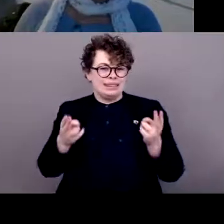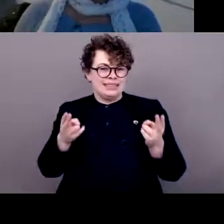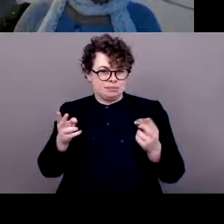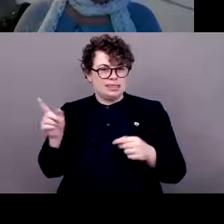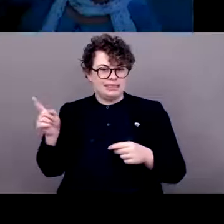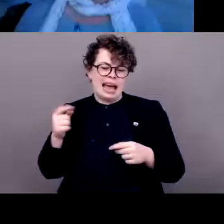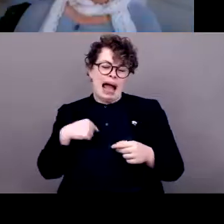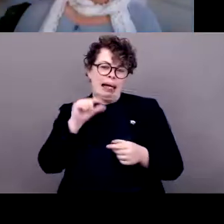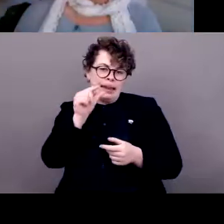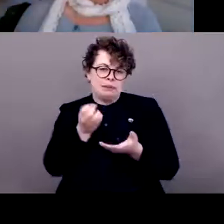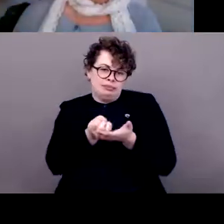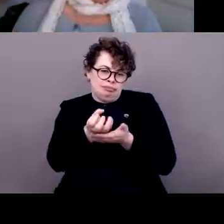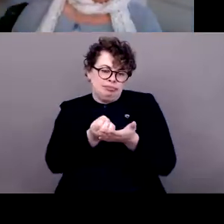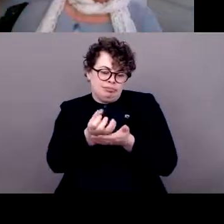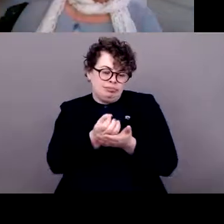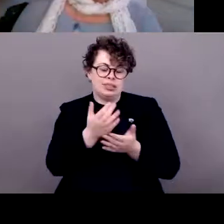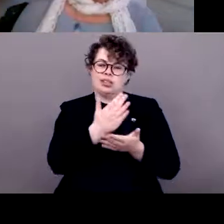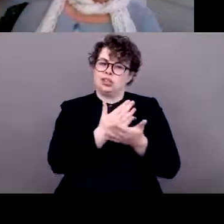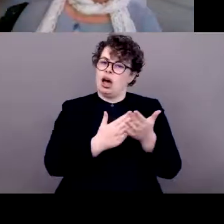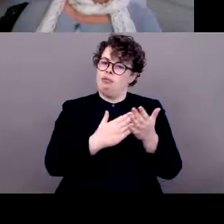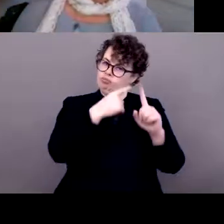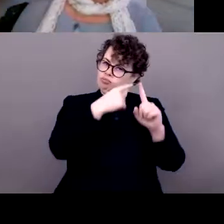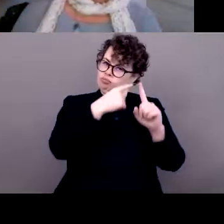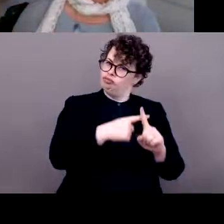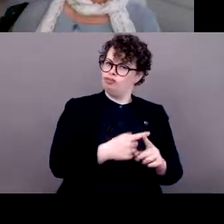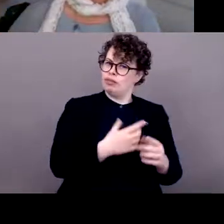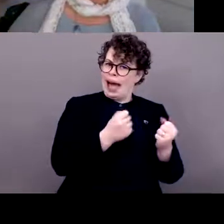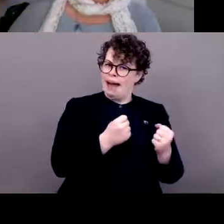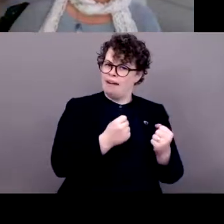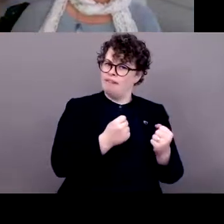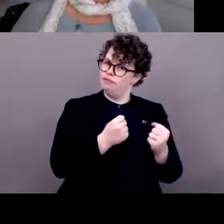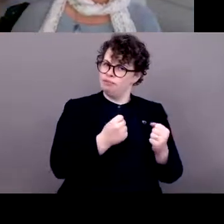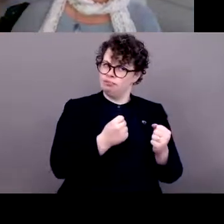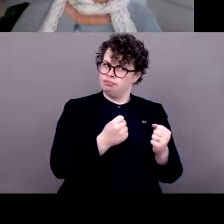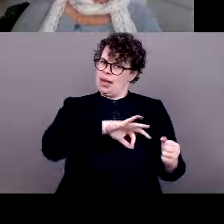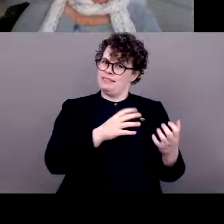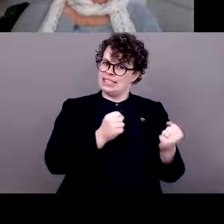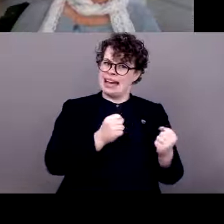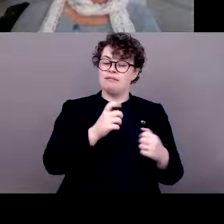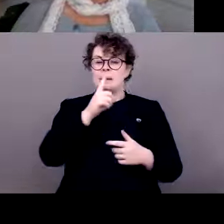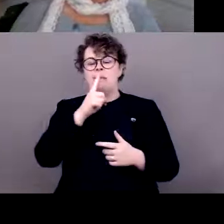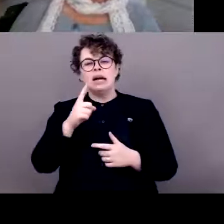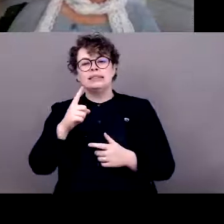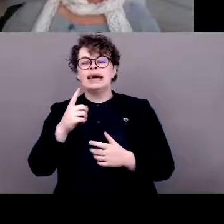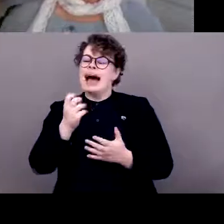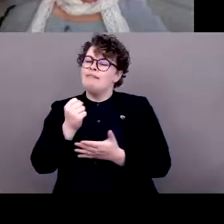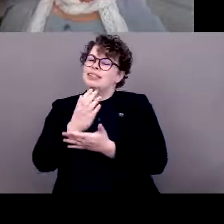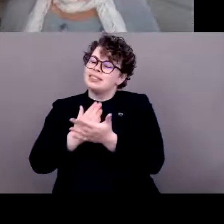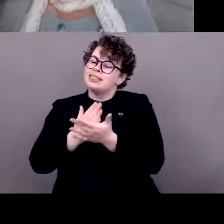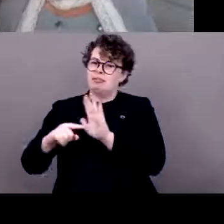about some of the advantages already. But what about the disadvantages?